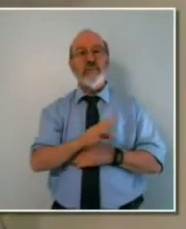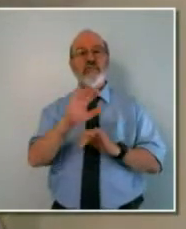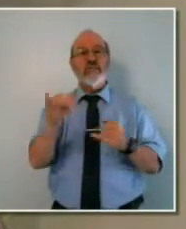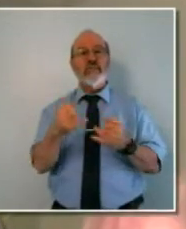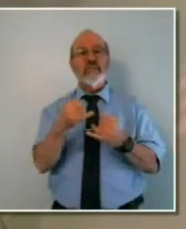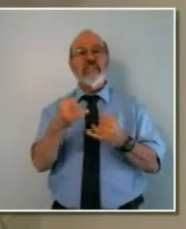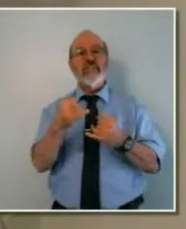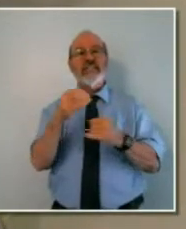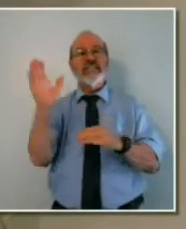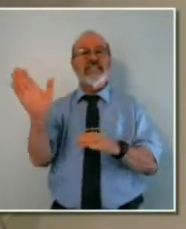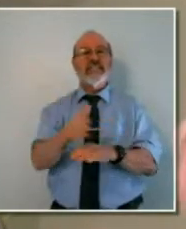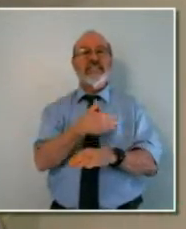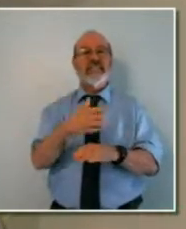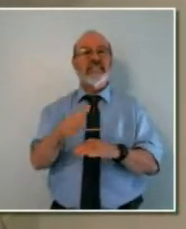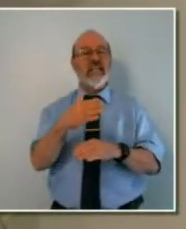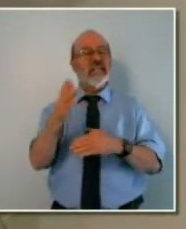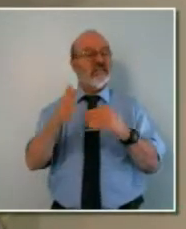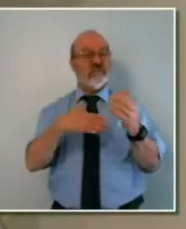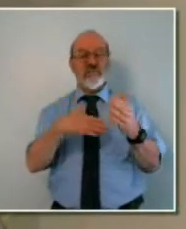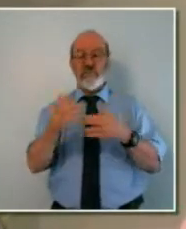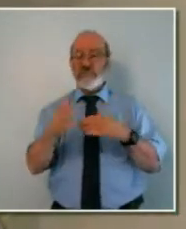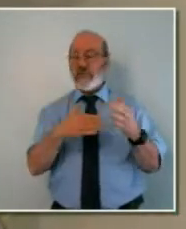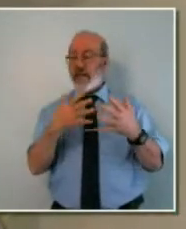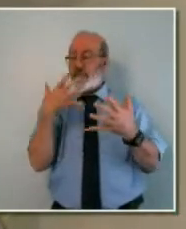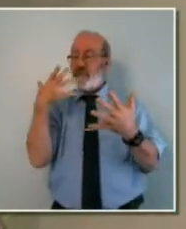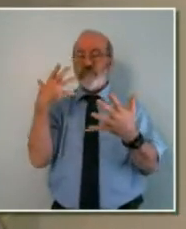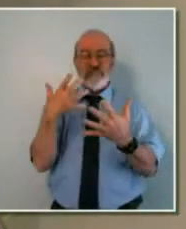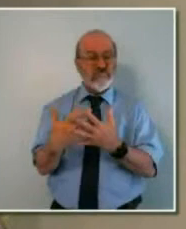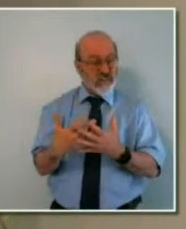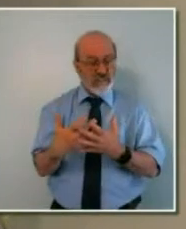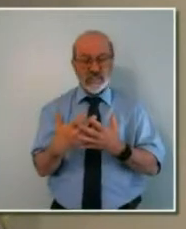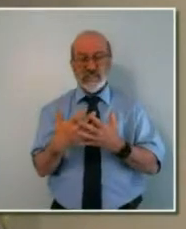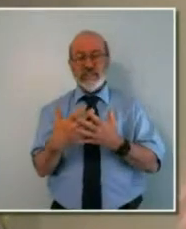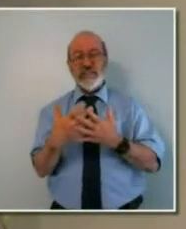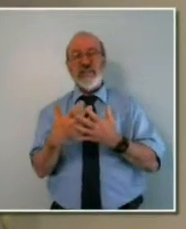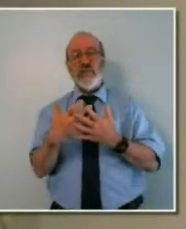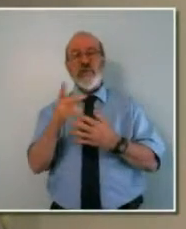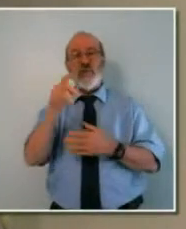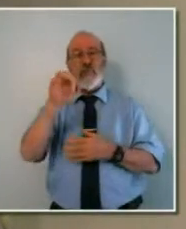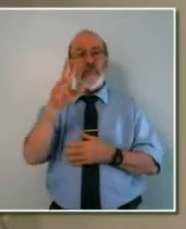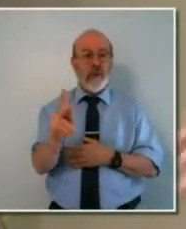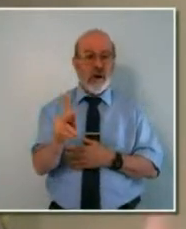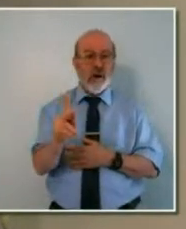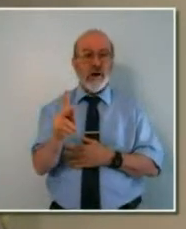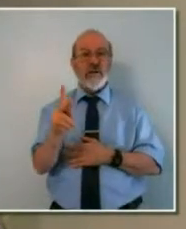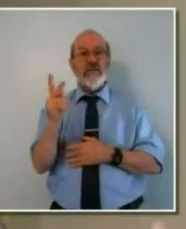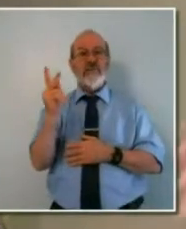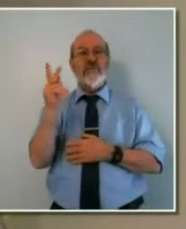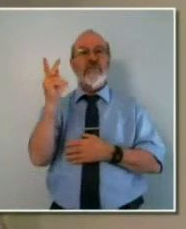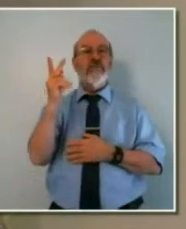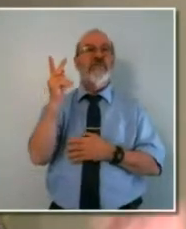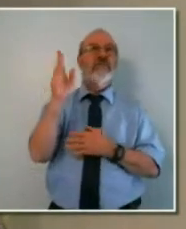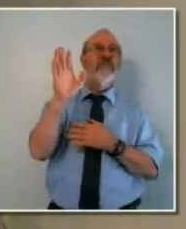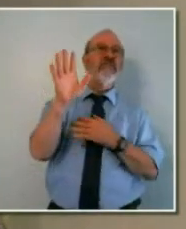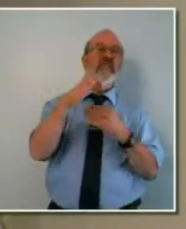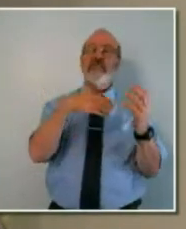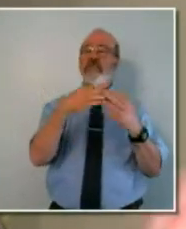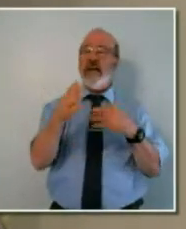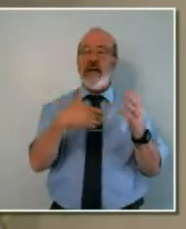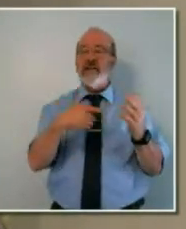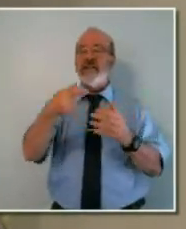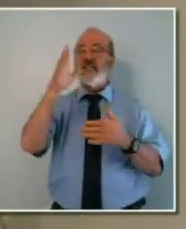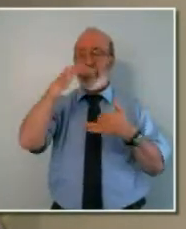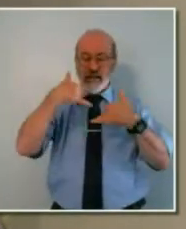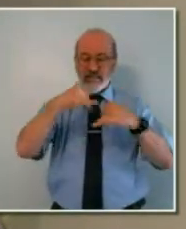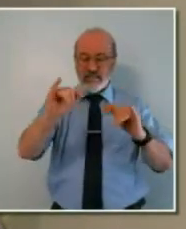sing, no matter whether we're in prison or whether we're in a park or in a paradise, it doesn't matter. He is still God,